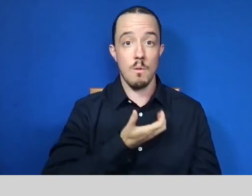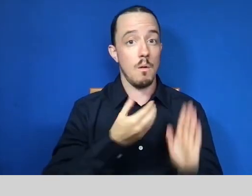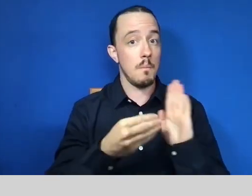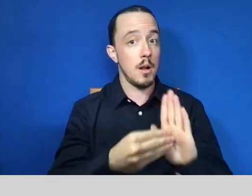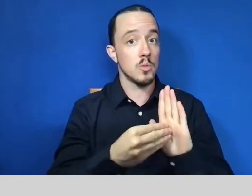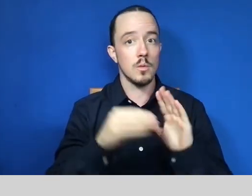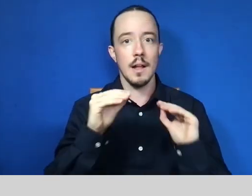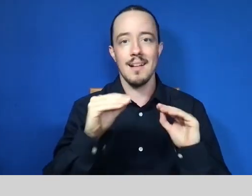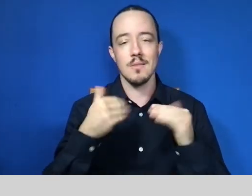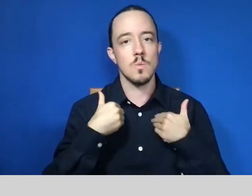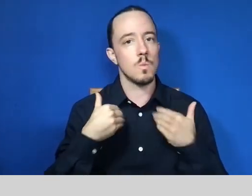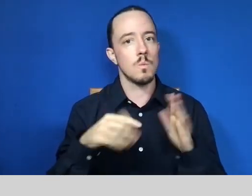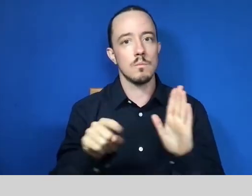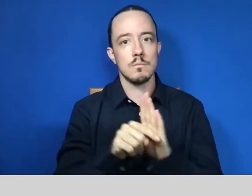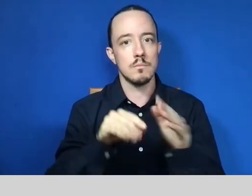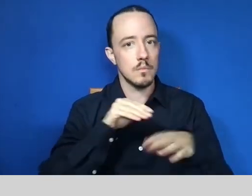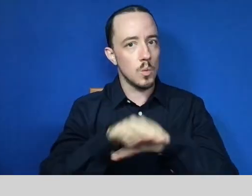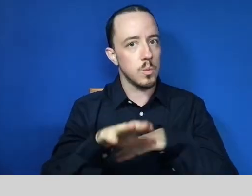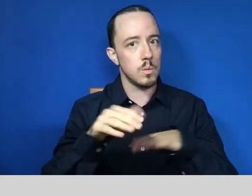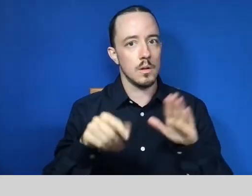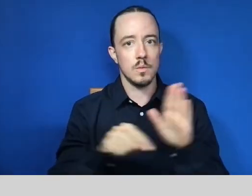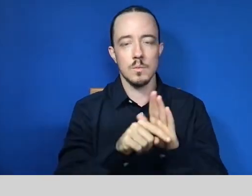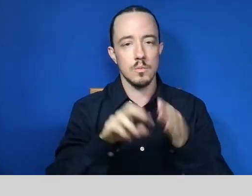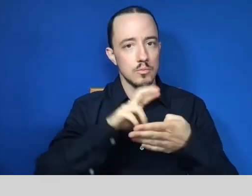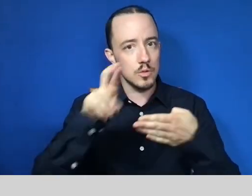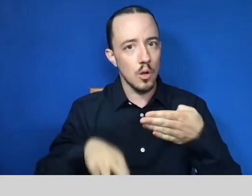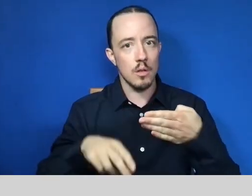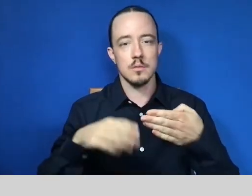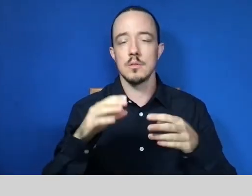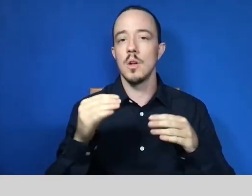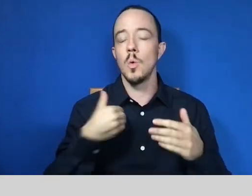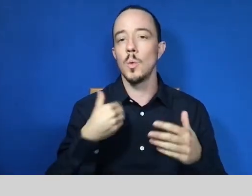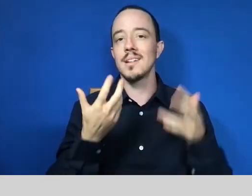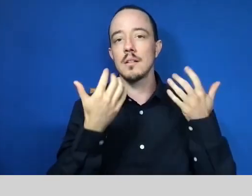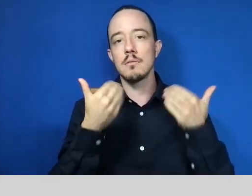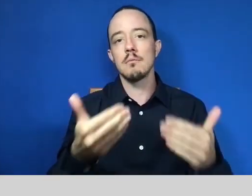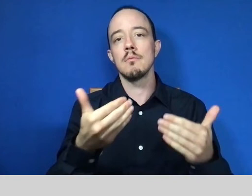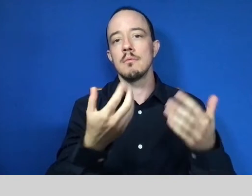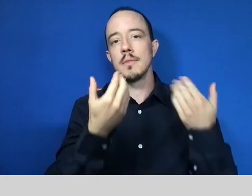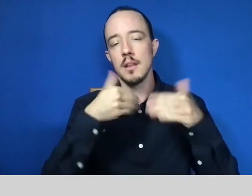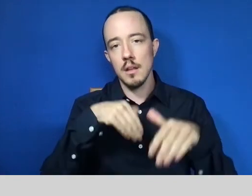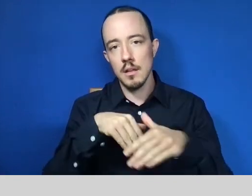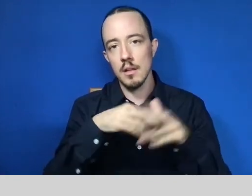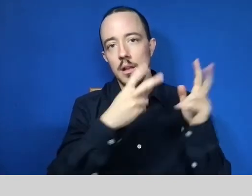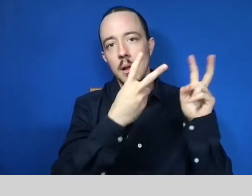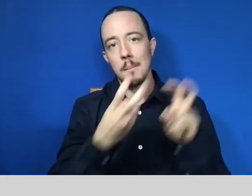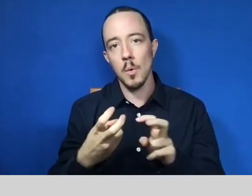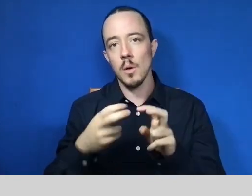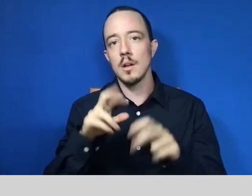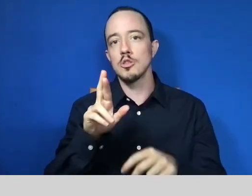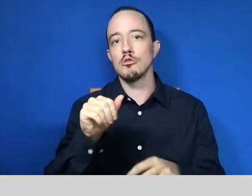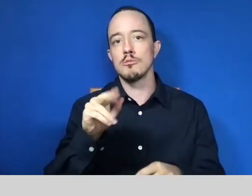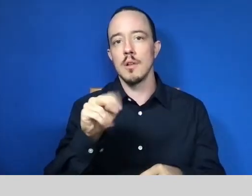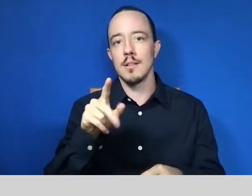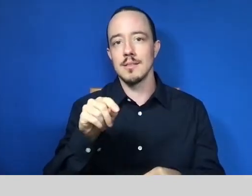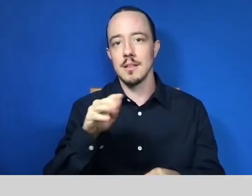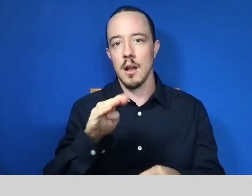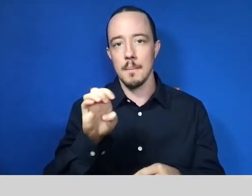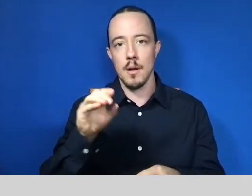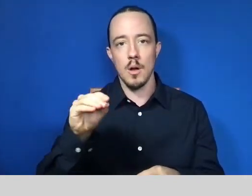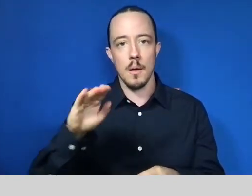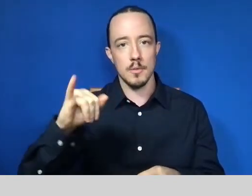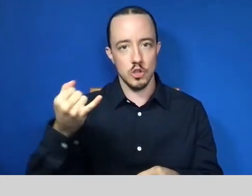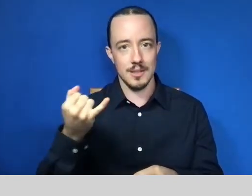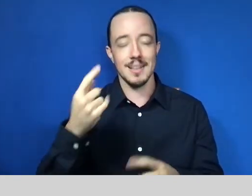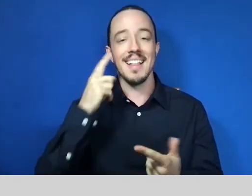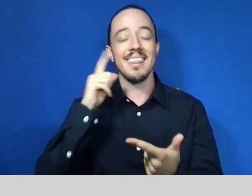have side effects, we can import the module as a runtime object and then introspect the